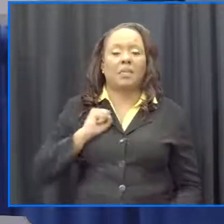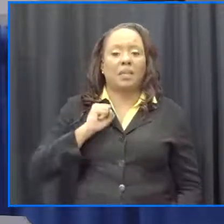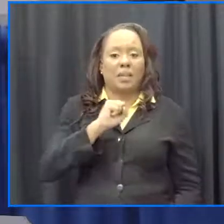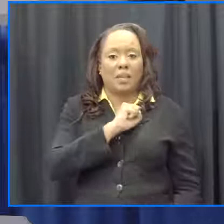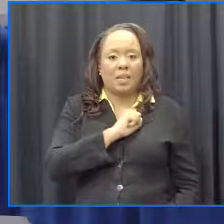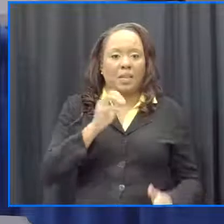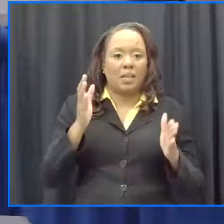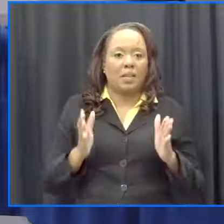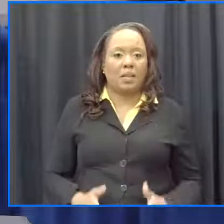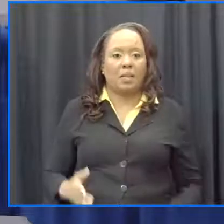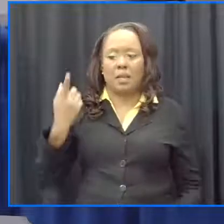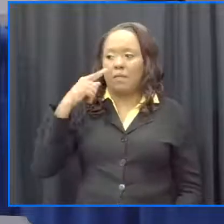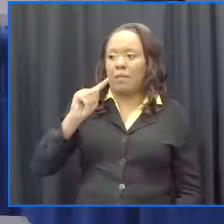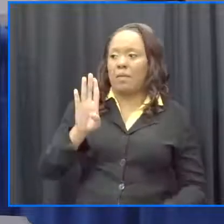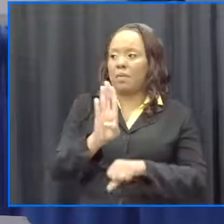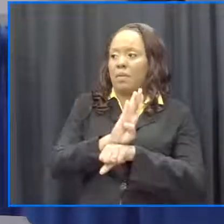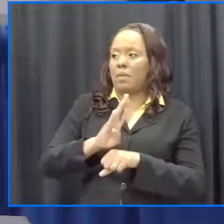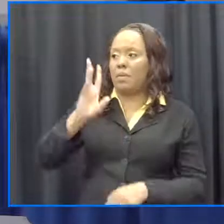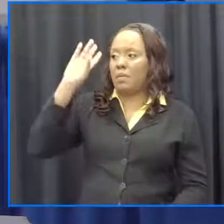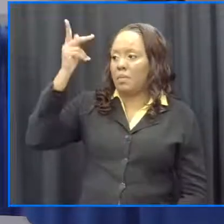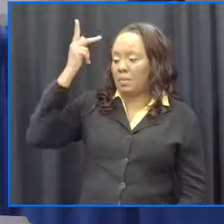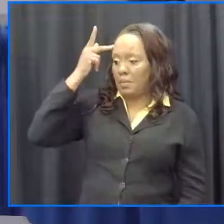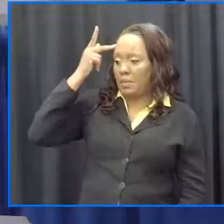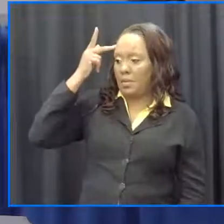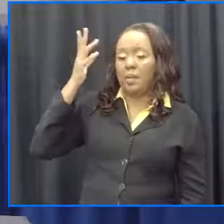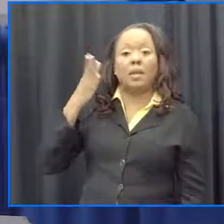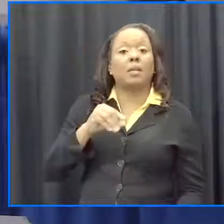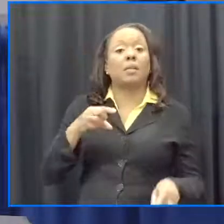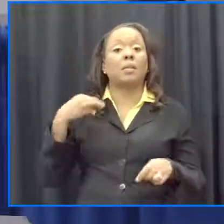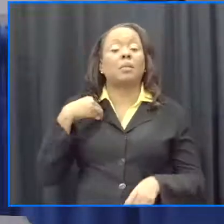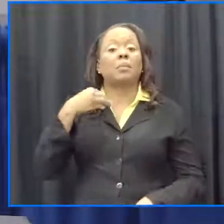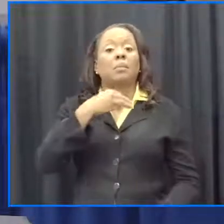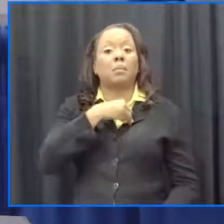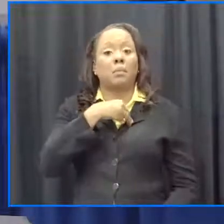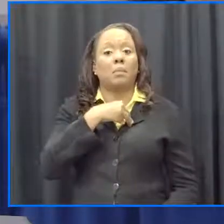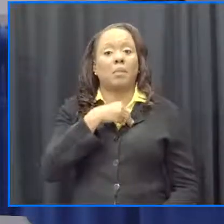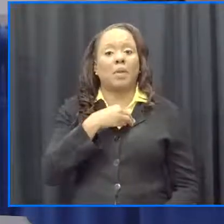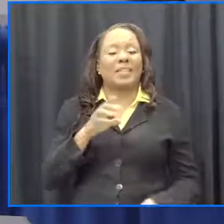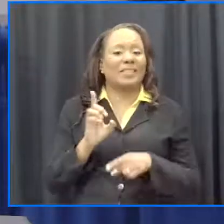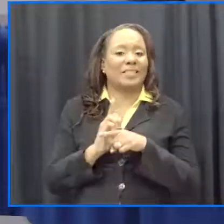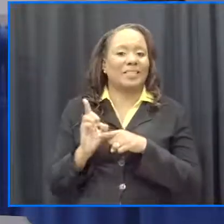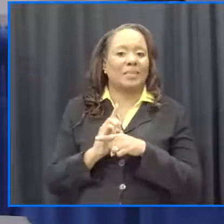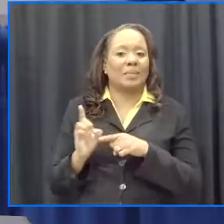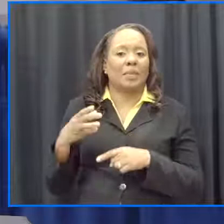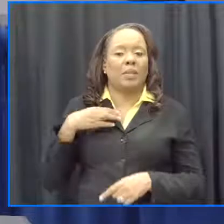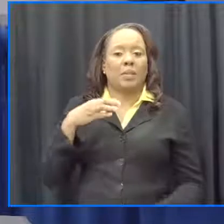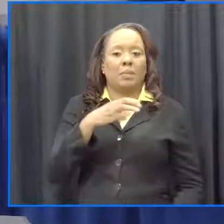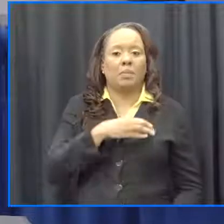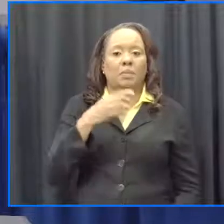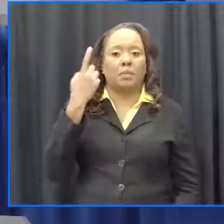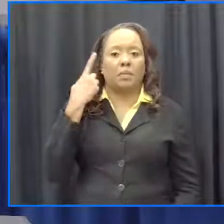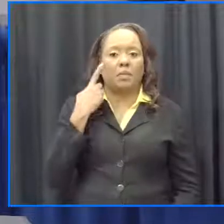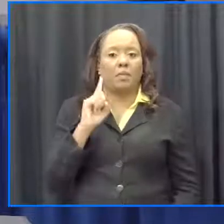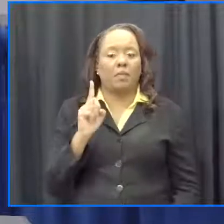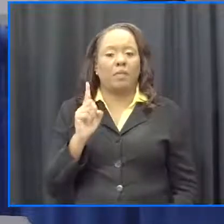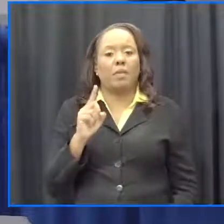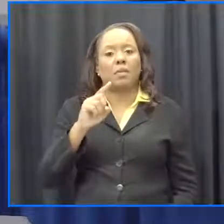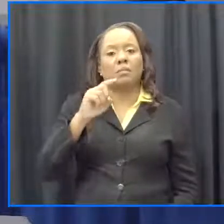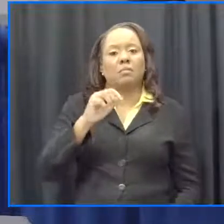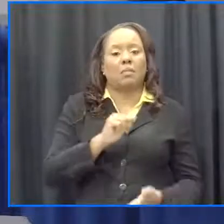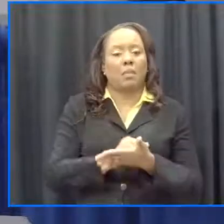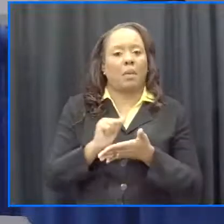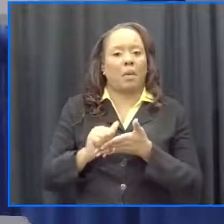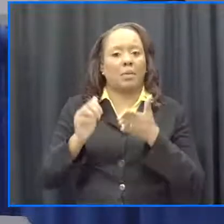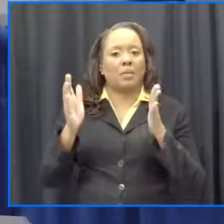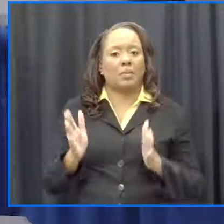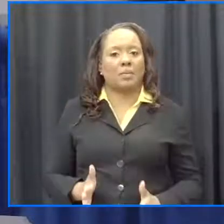an independent senator in the Parliament of Barbados and is a member of the Disciplinary Committee of the Institute of